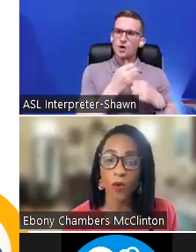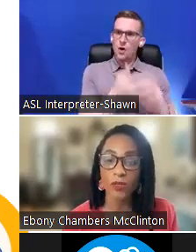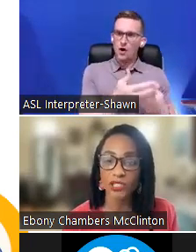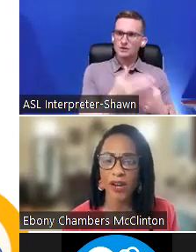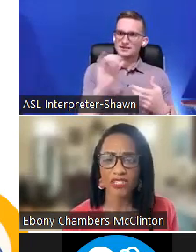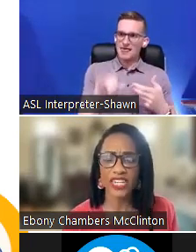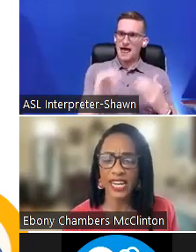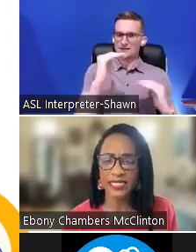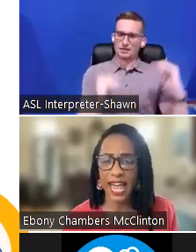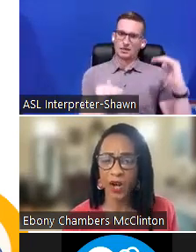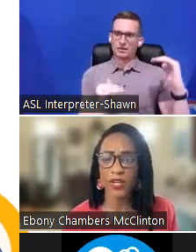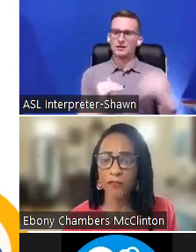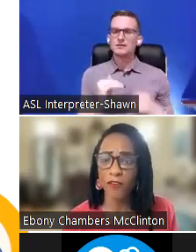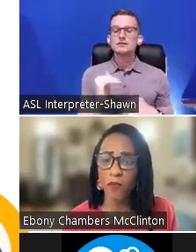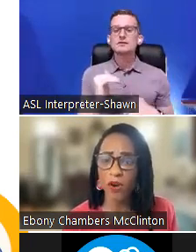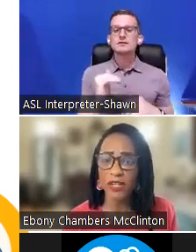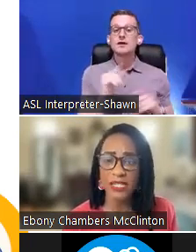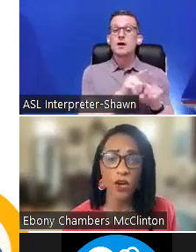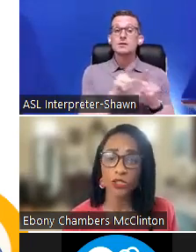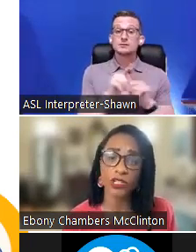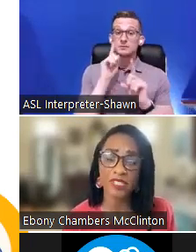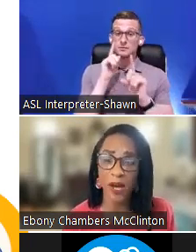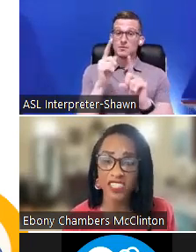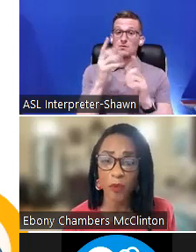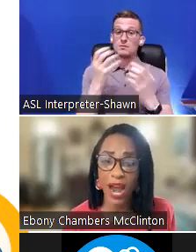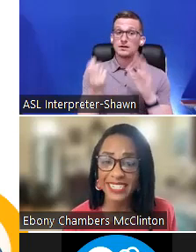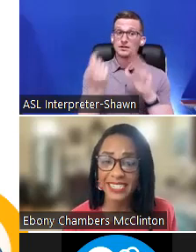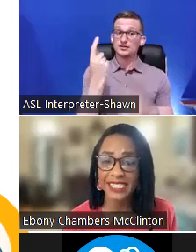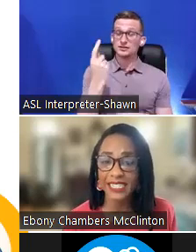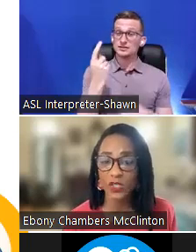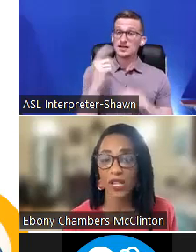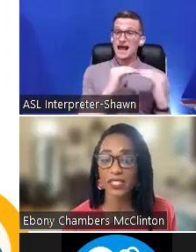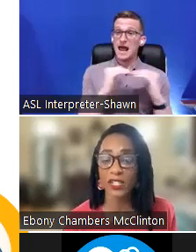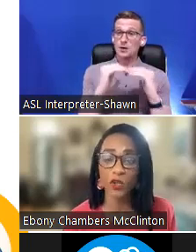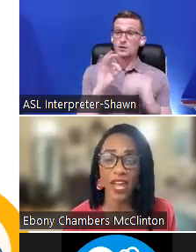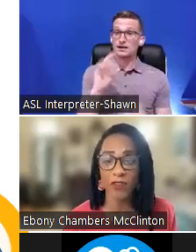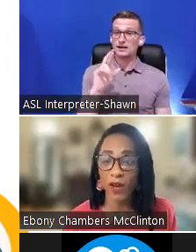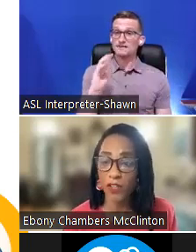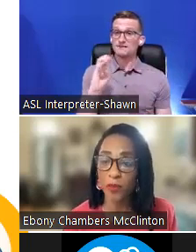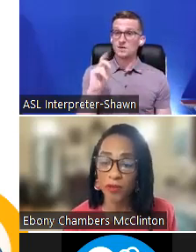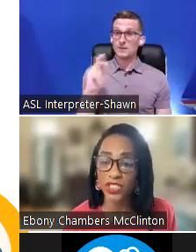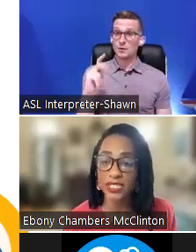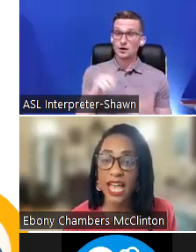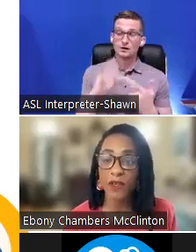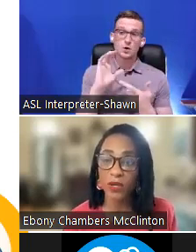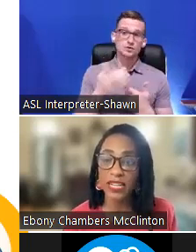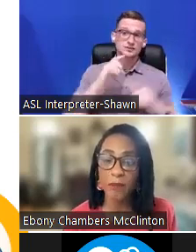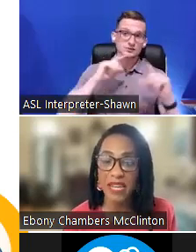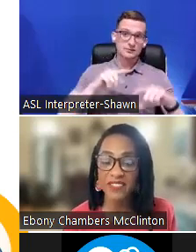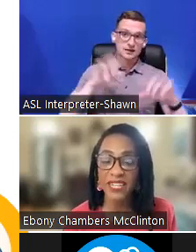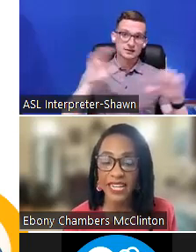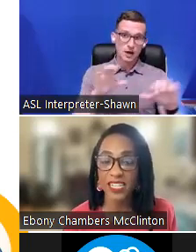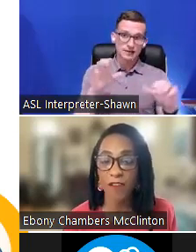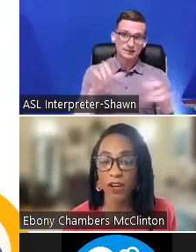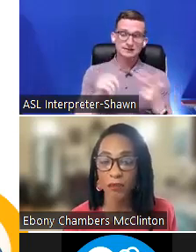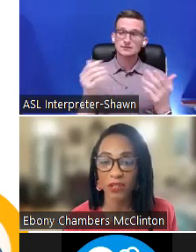a goal to understand equity frameworks, culturally responsive practices, as well as new behavioral health approaches that really meet